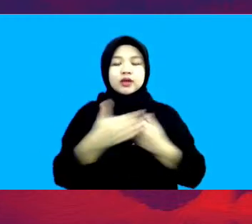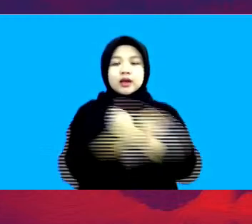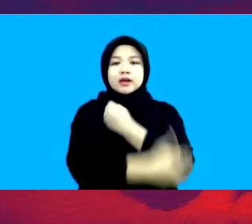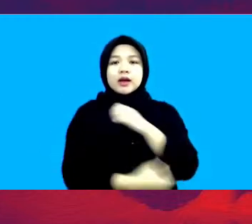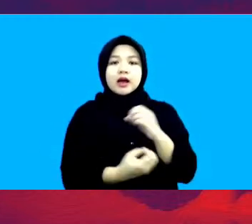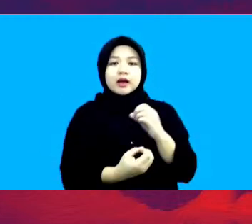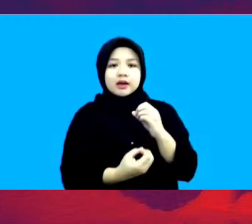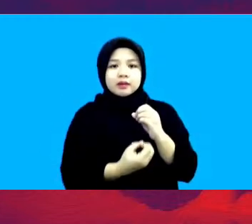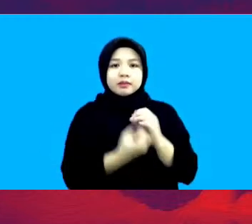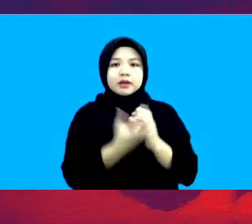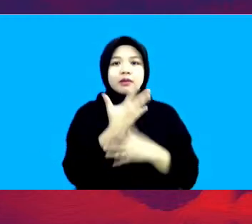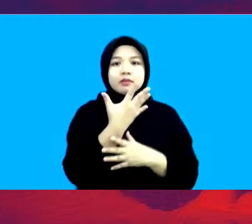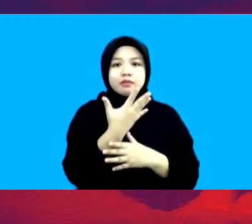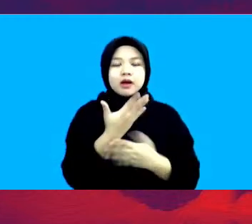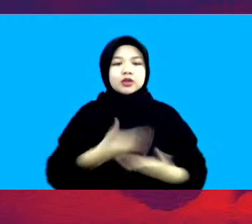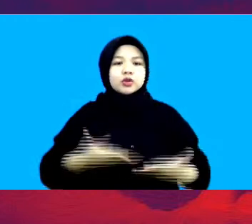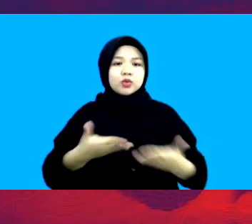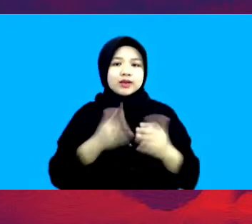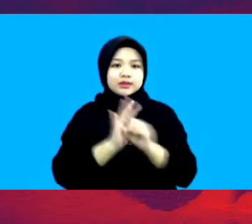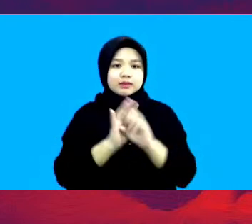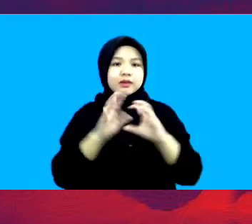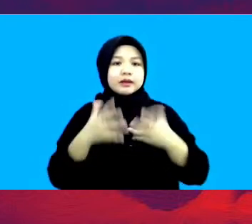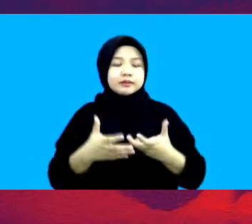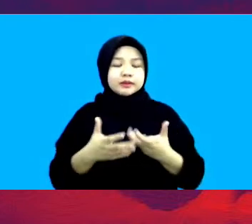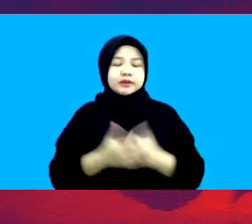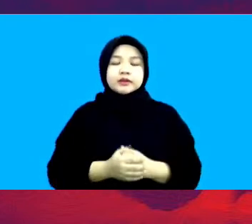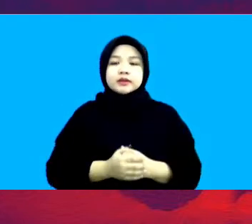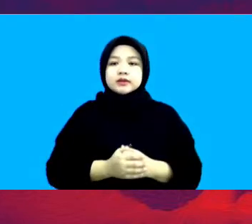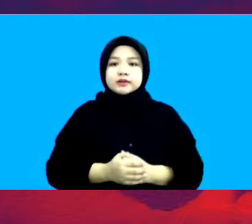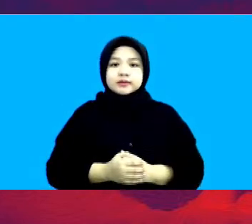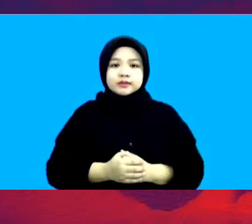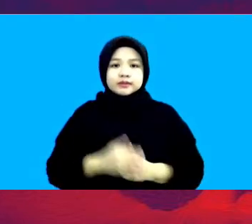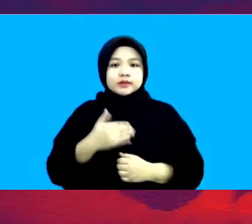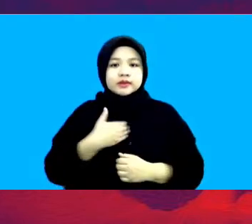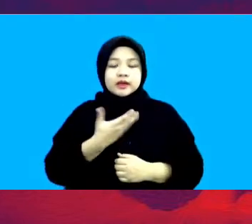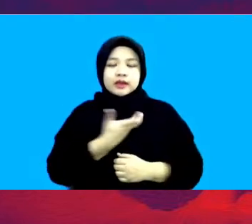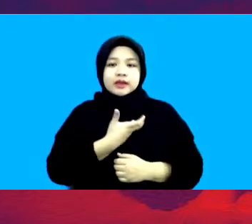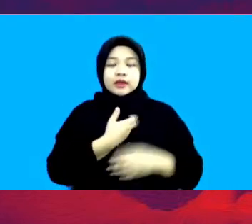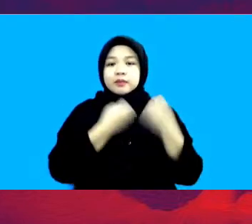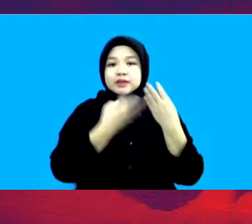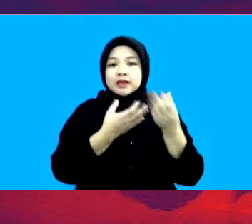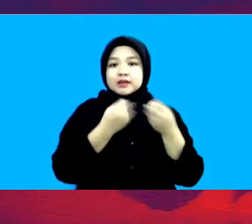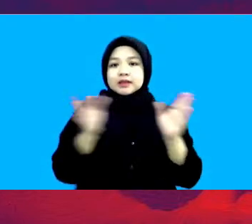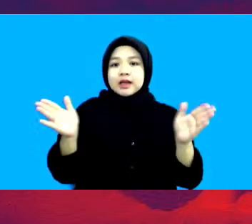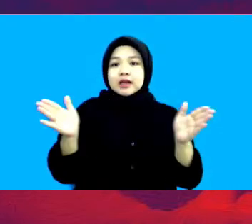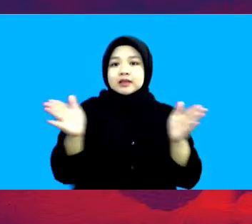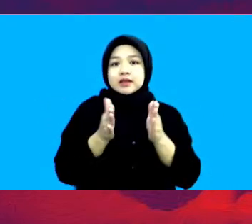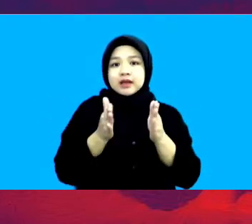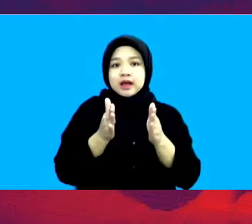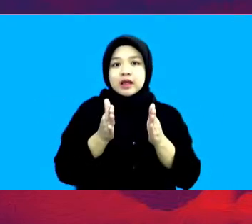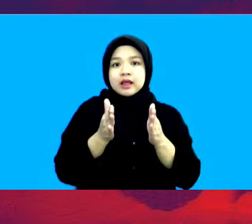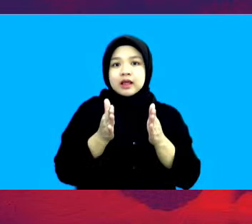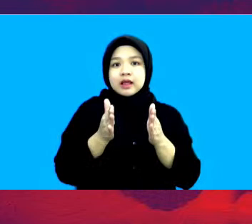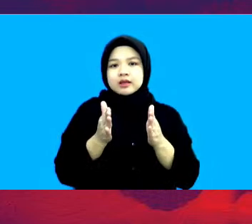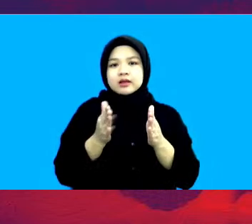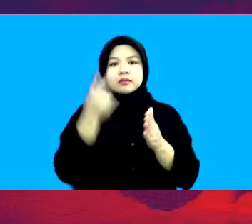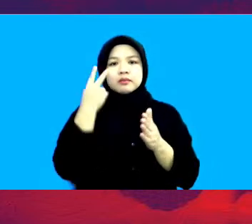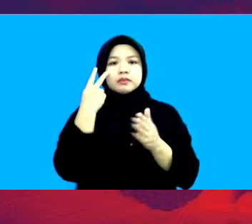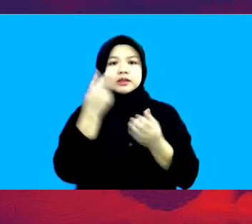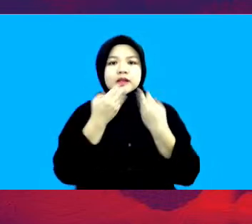during the pandemic. So I would like to just briefly give us a context as to we're